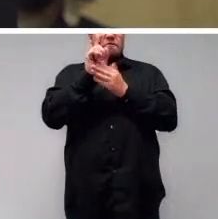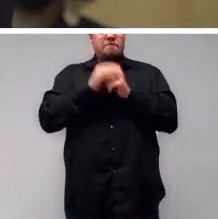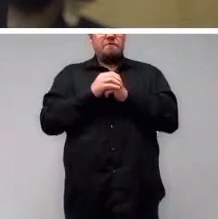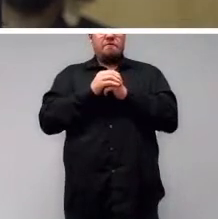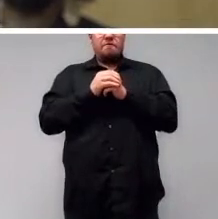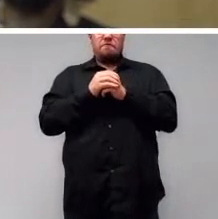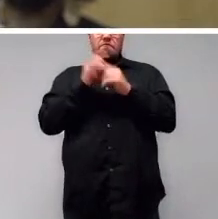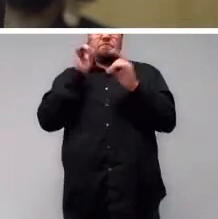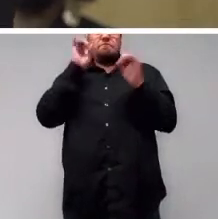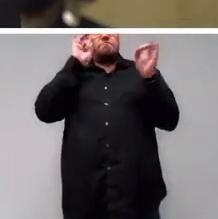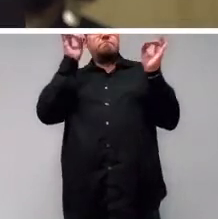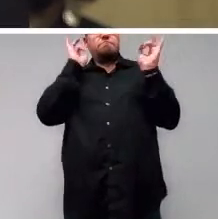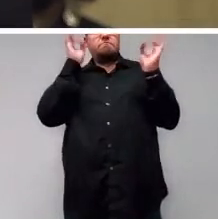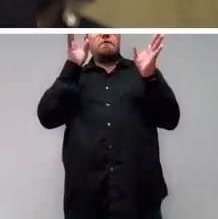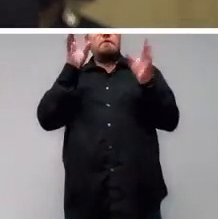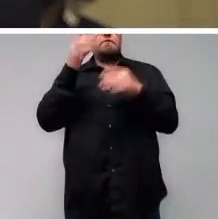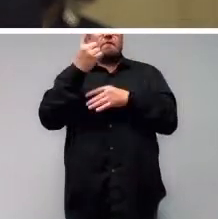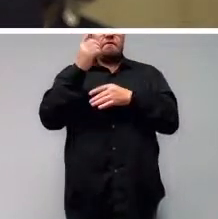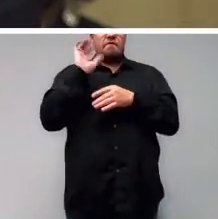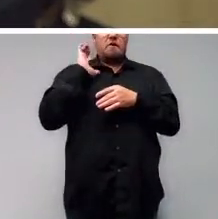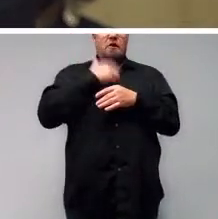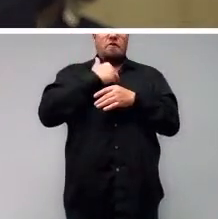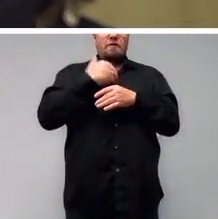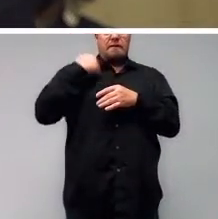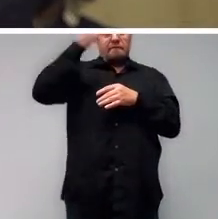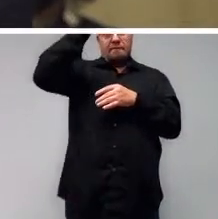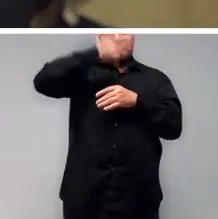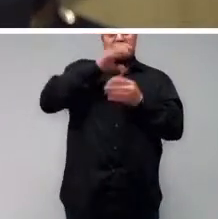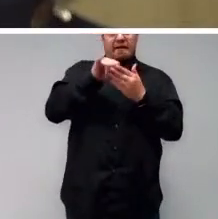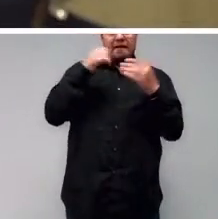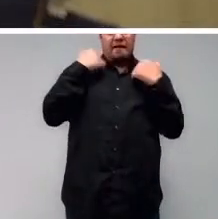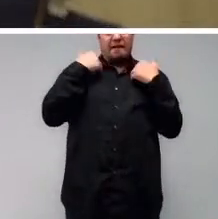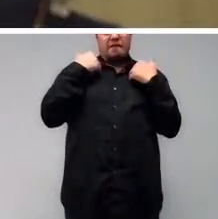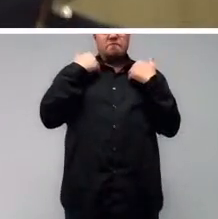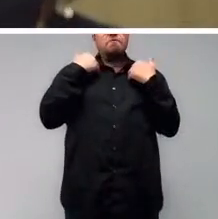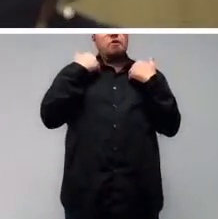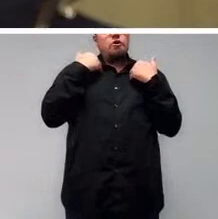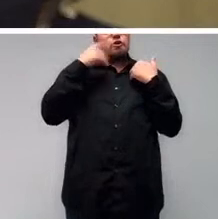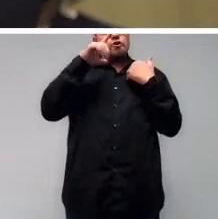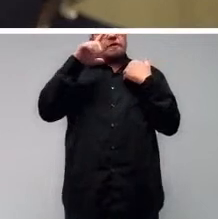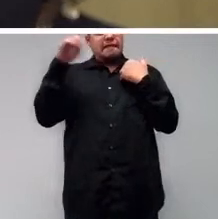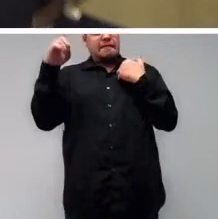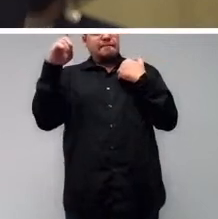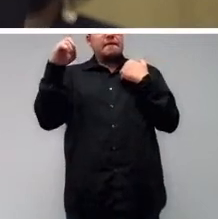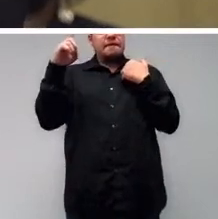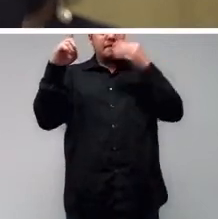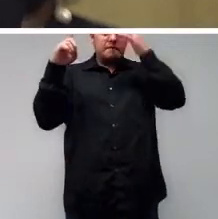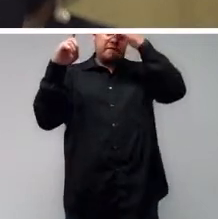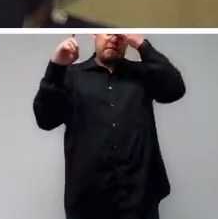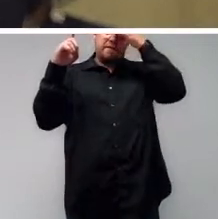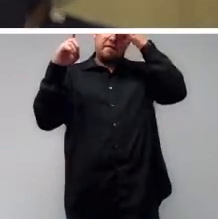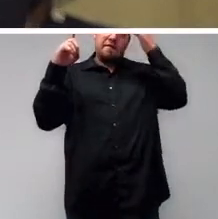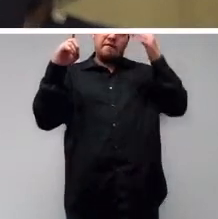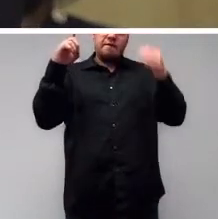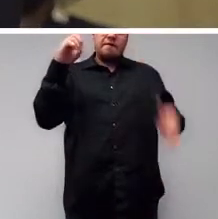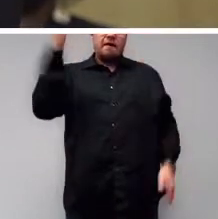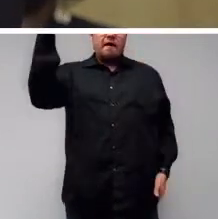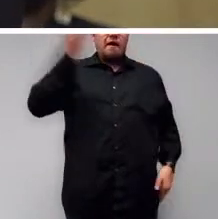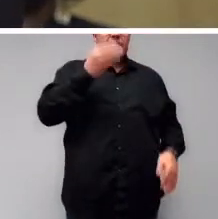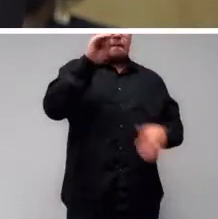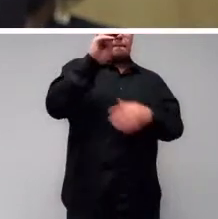Incredible. One of our young men who had some learning disabilities in our manufacturing program was hired as a